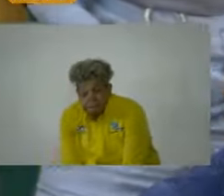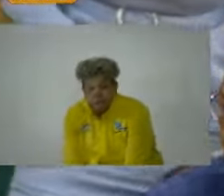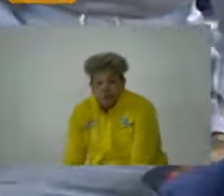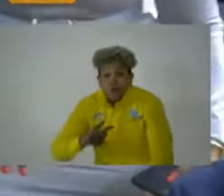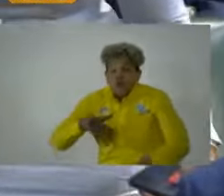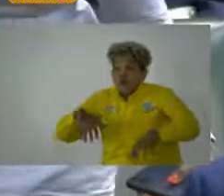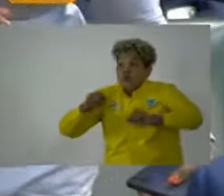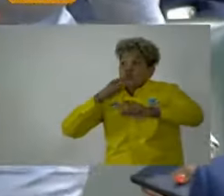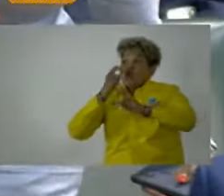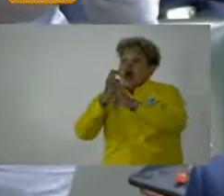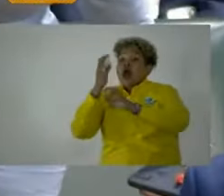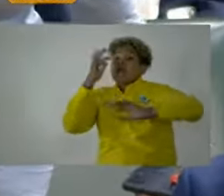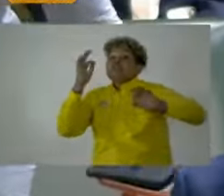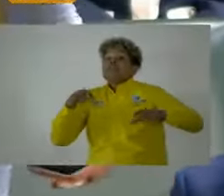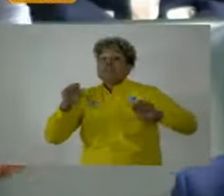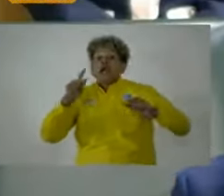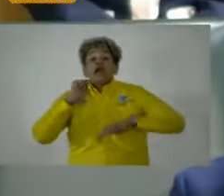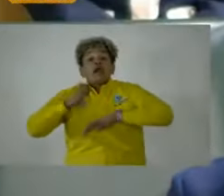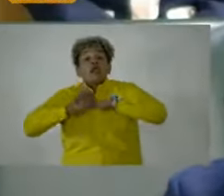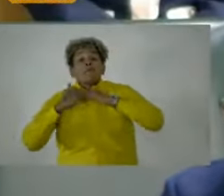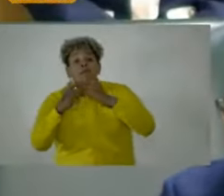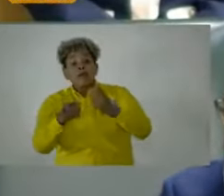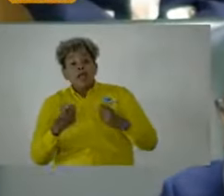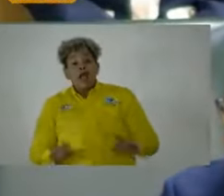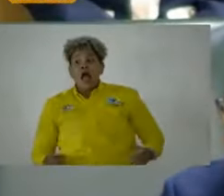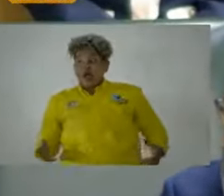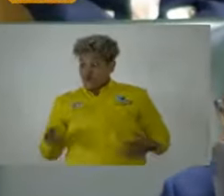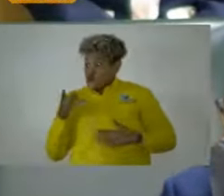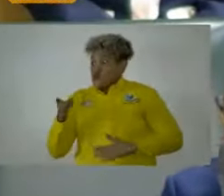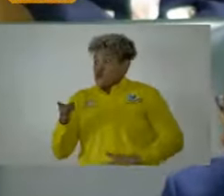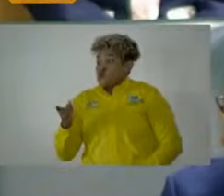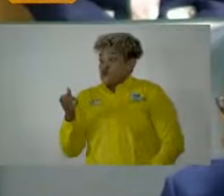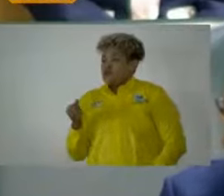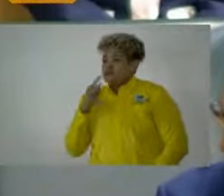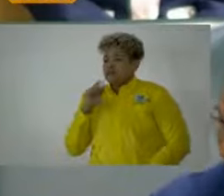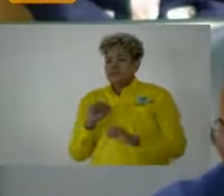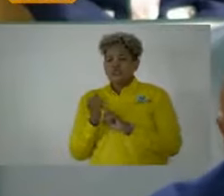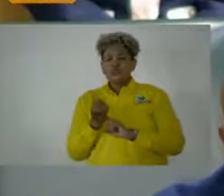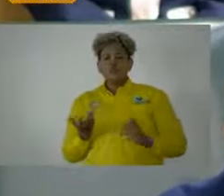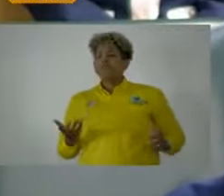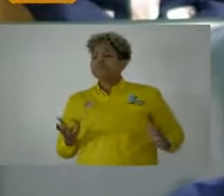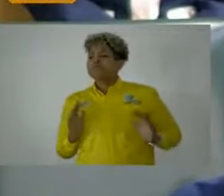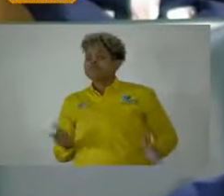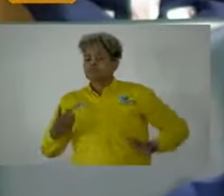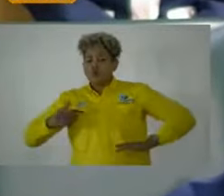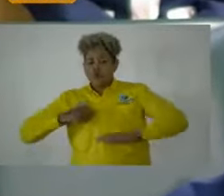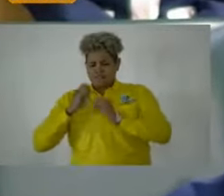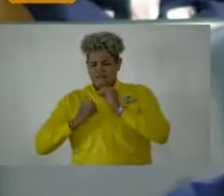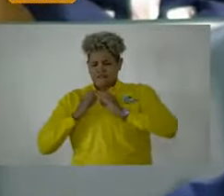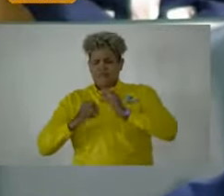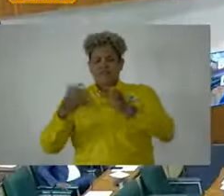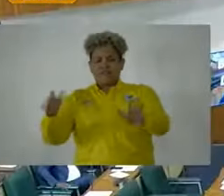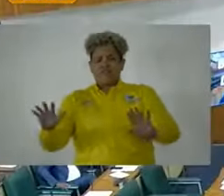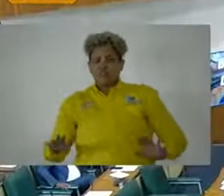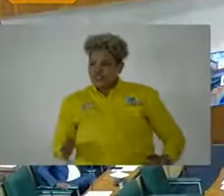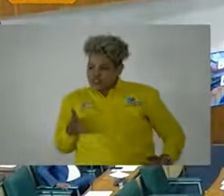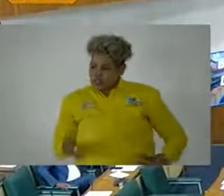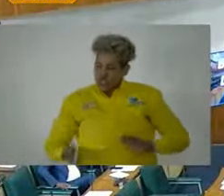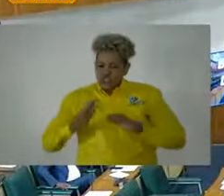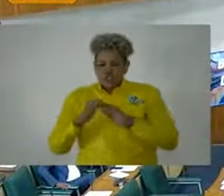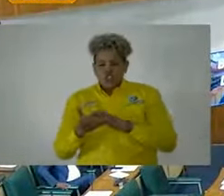We took the hard decisions and implemented them. You inherited a situation that we had fixed here in